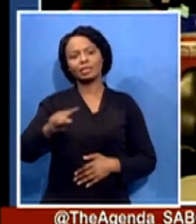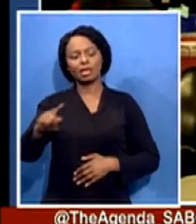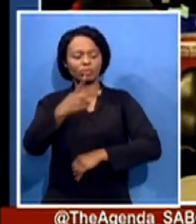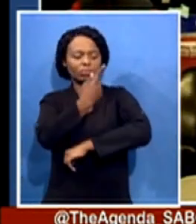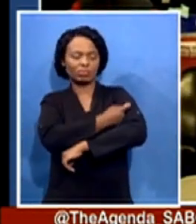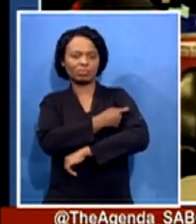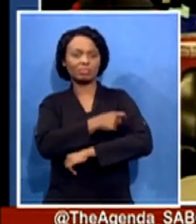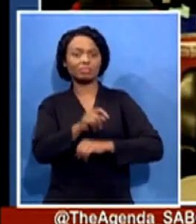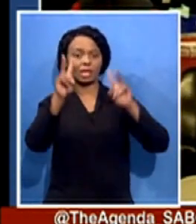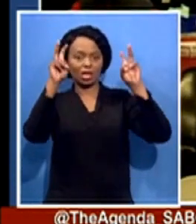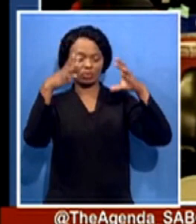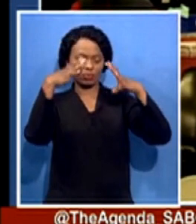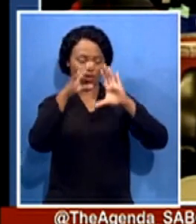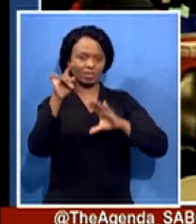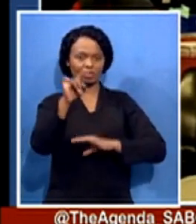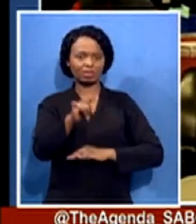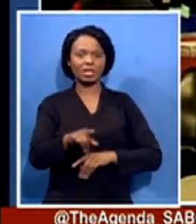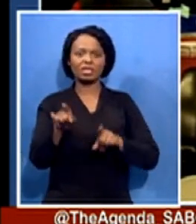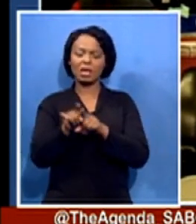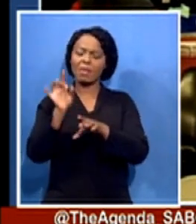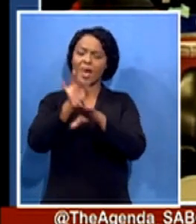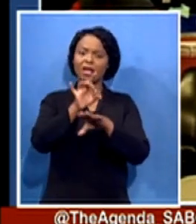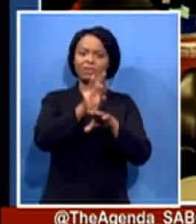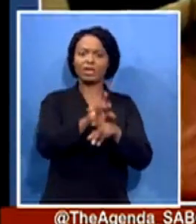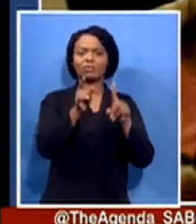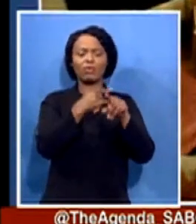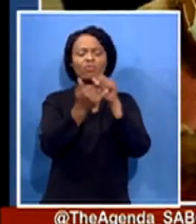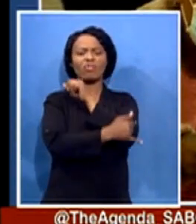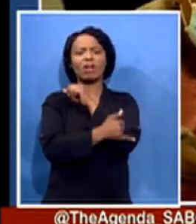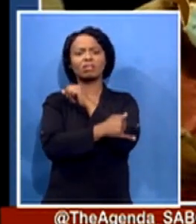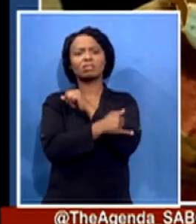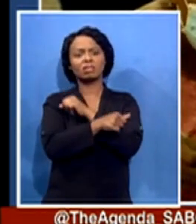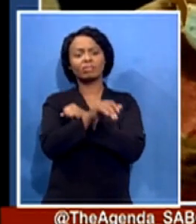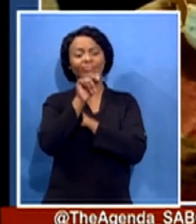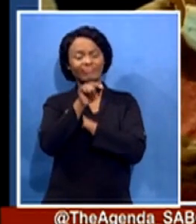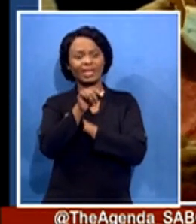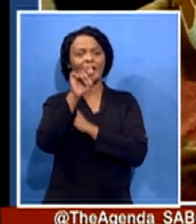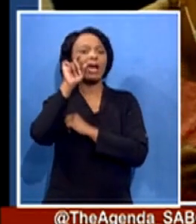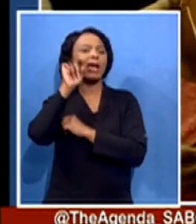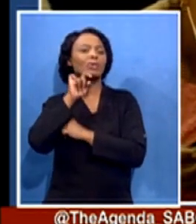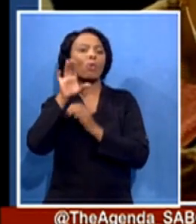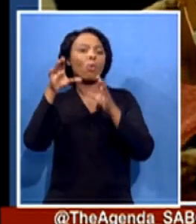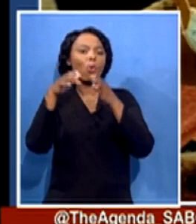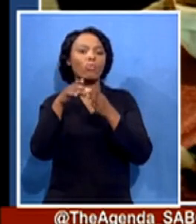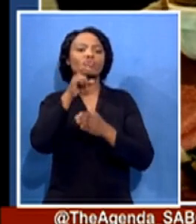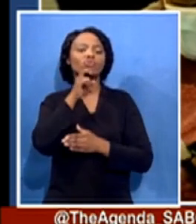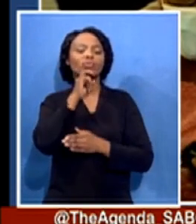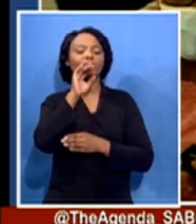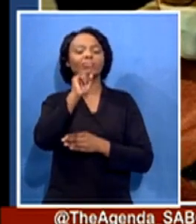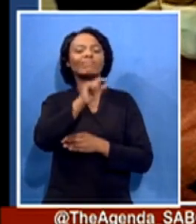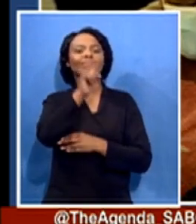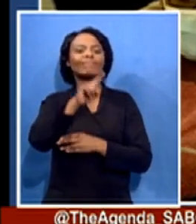advisories from certain countries with regards to the age groups of people that are likely to take this